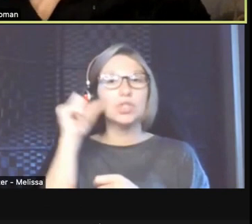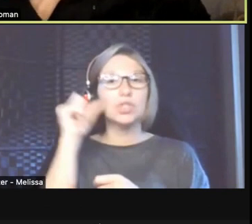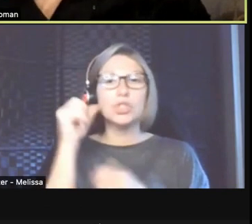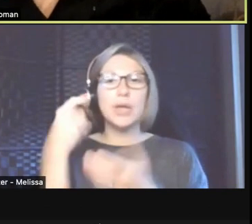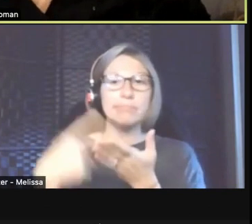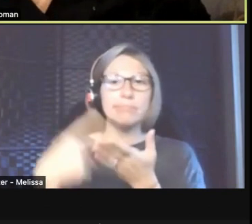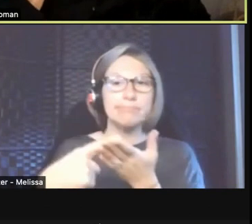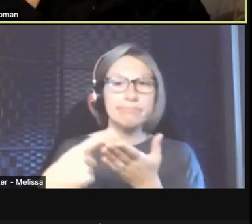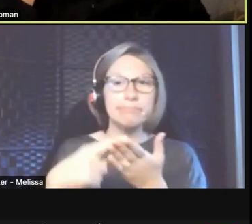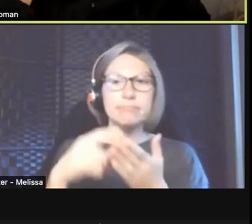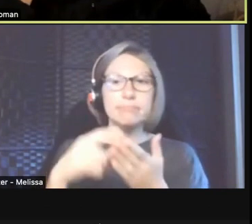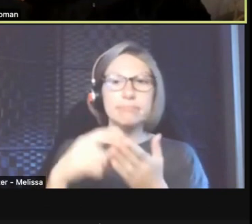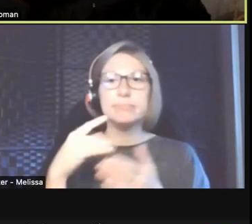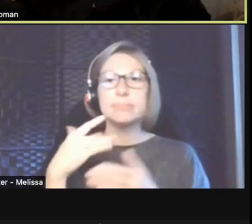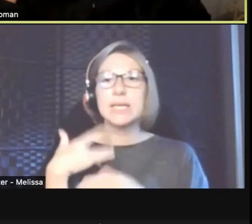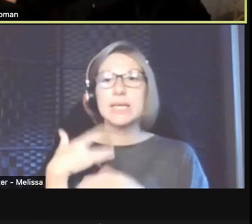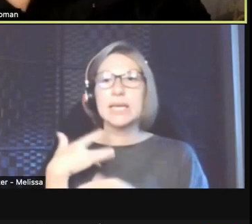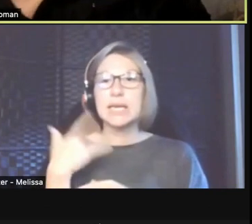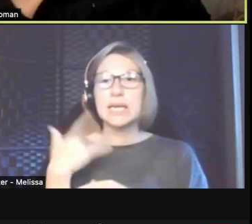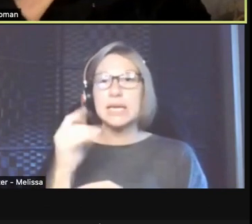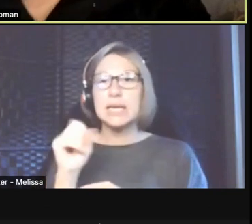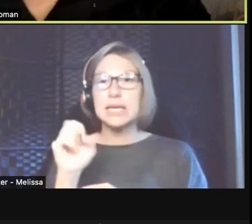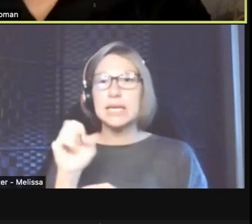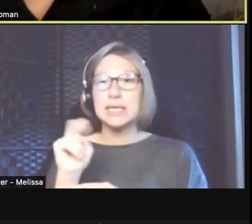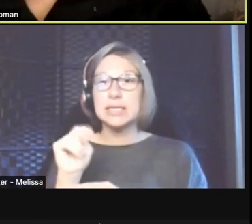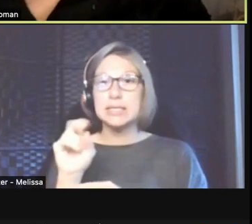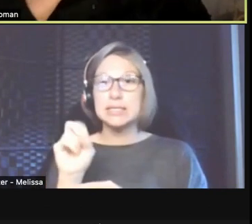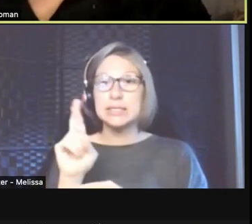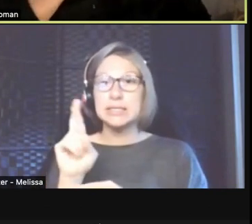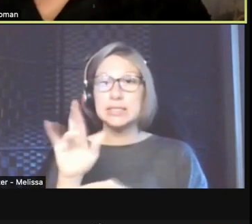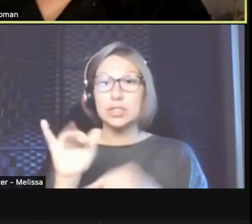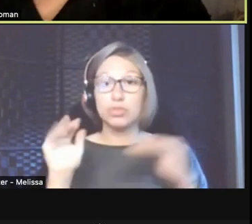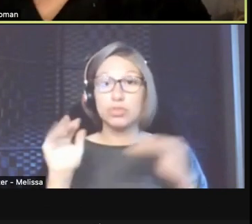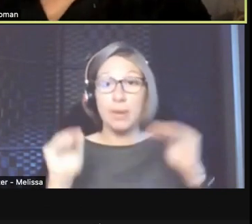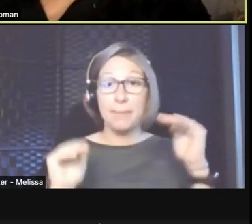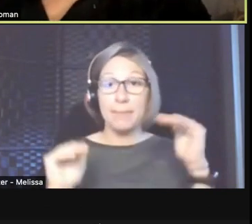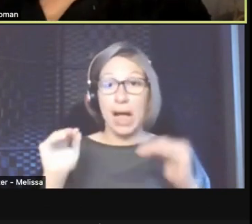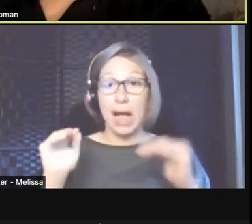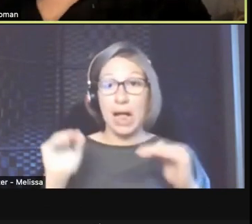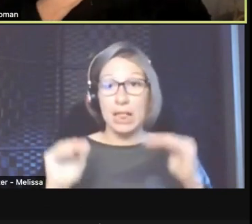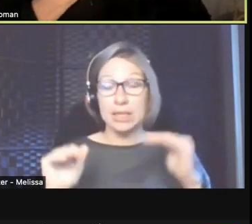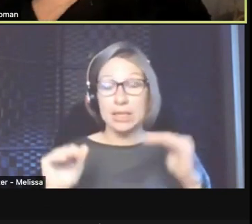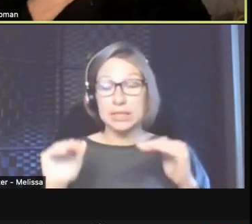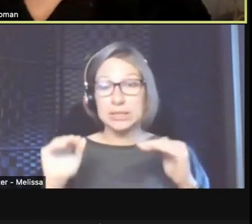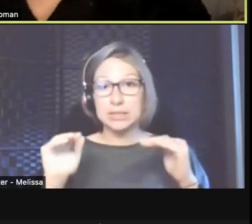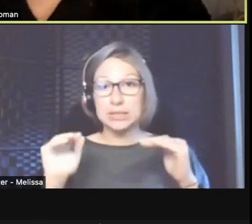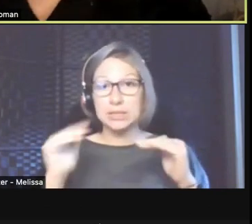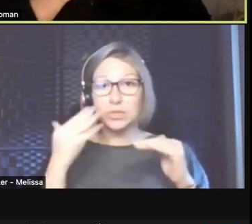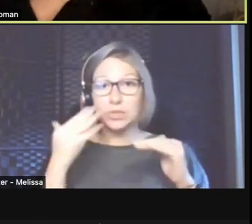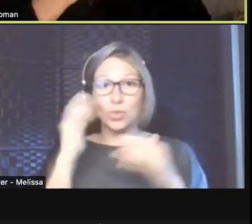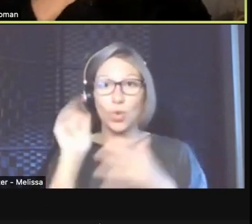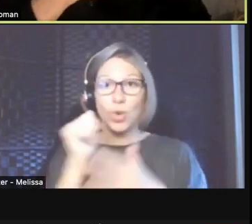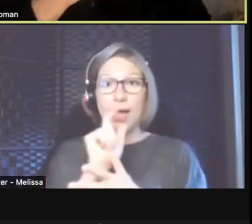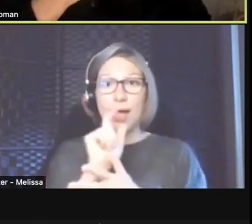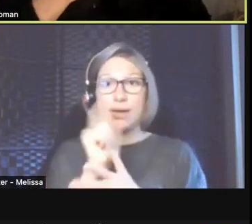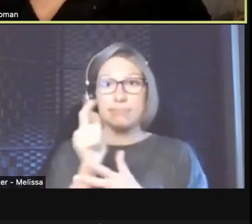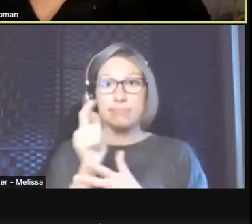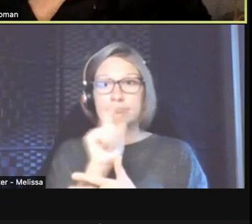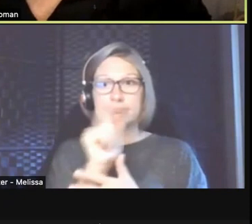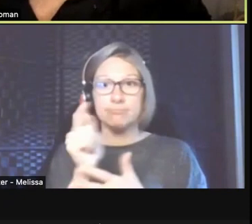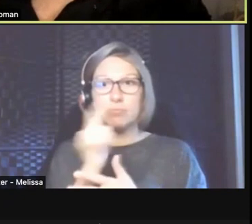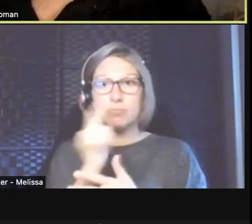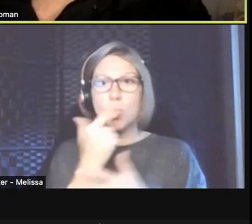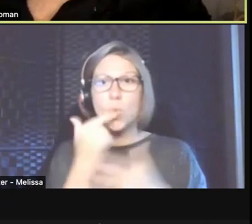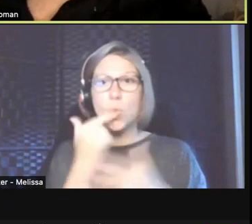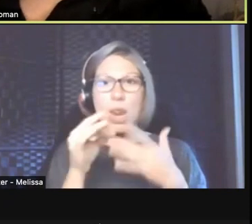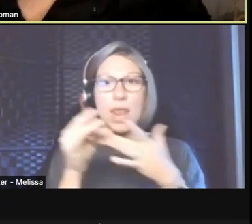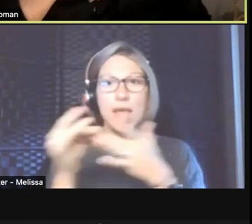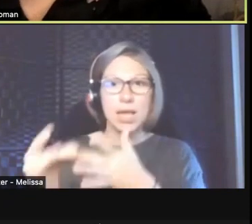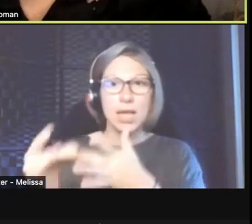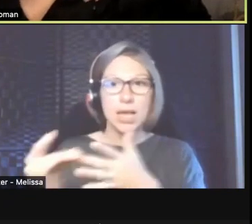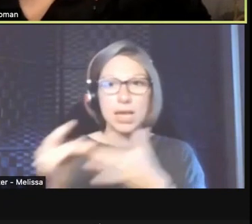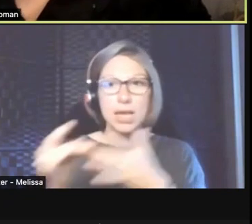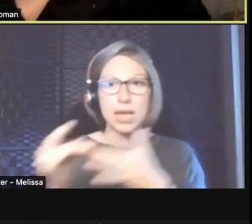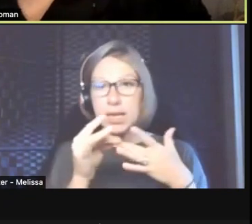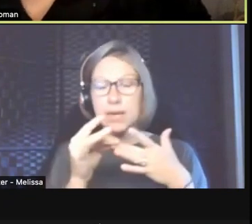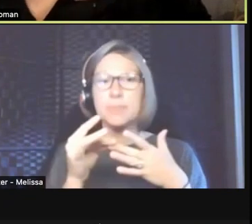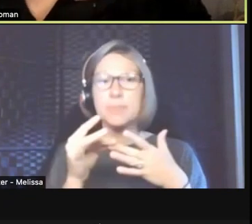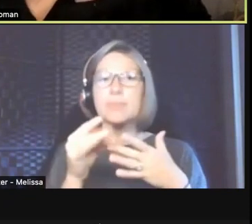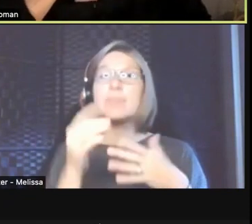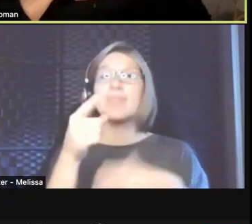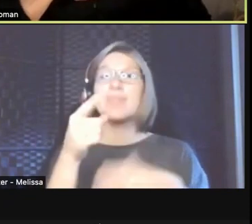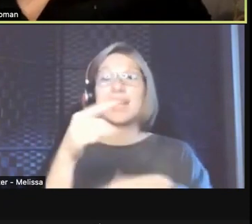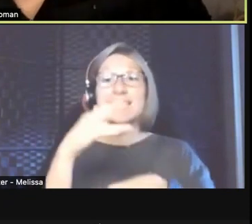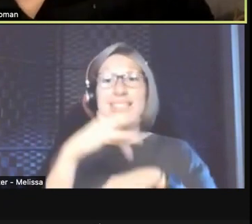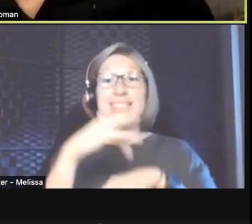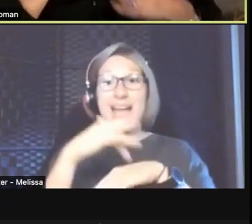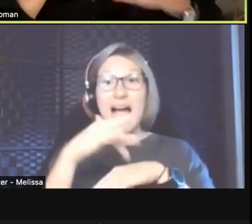sensory balance and how the senses can take turns in the lead. Well, we can see that tactual was definitely